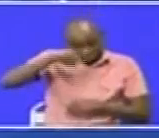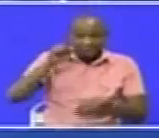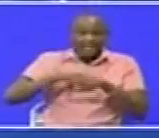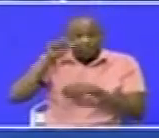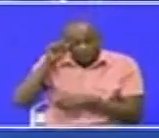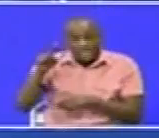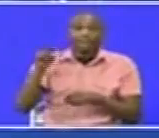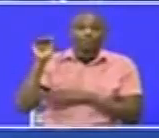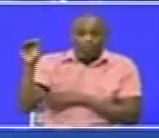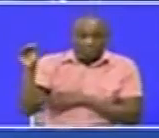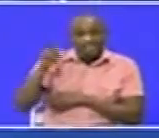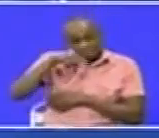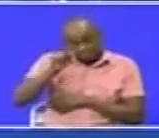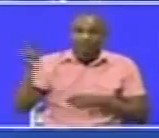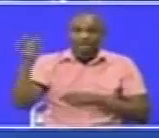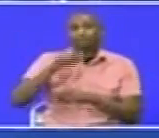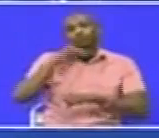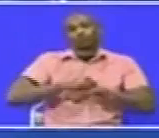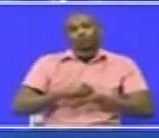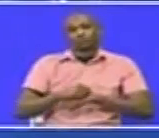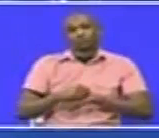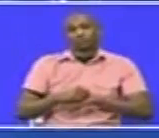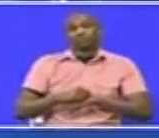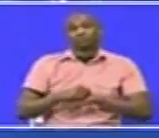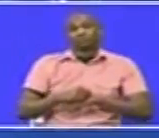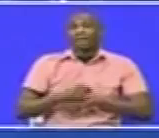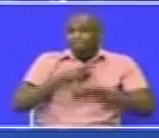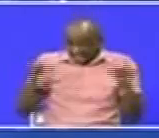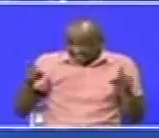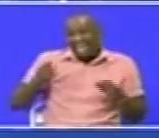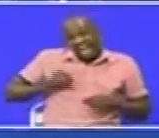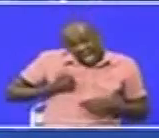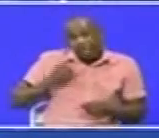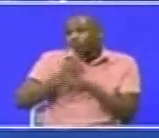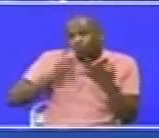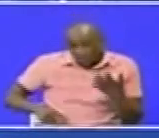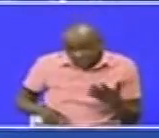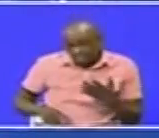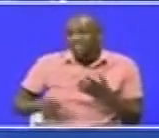morning, get ready for school and come to school. But the girl will have to do